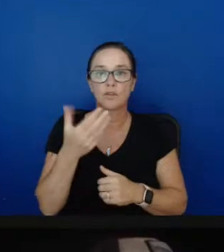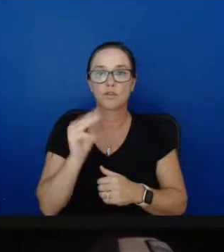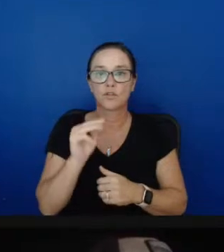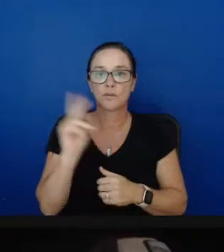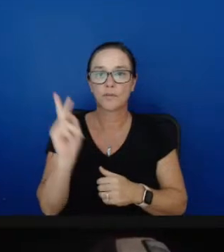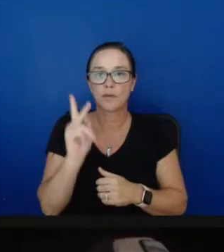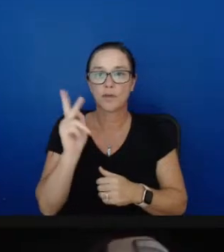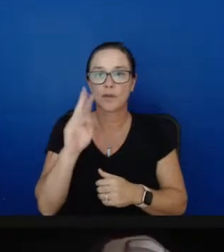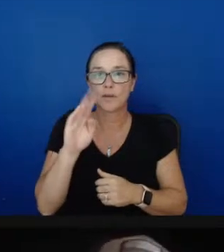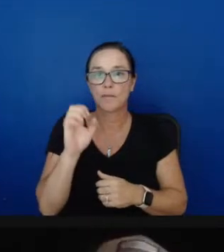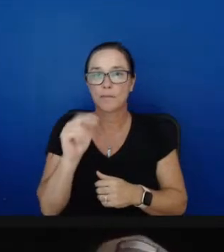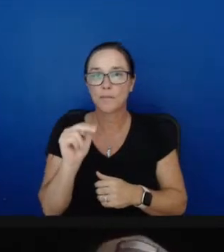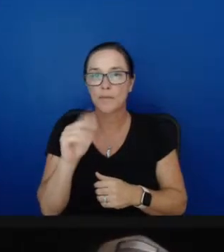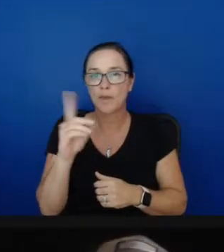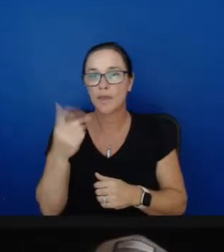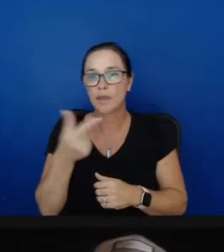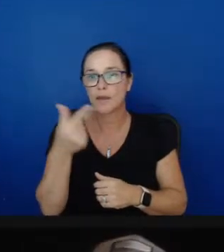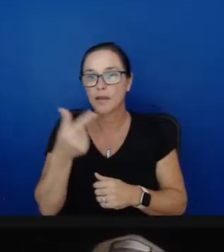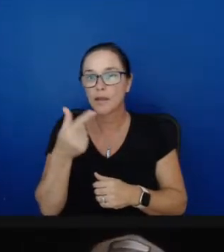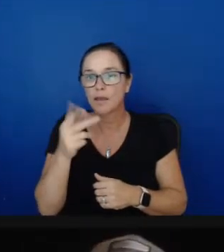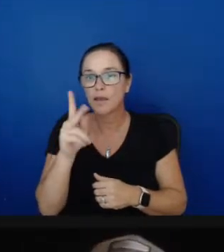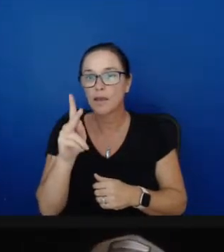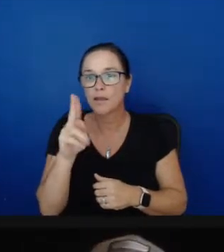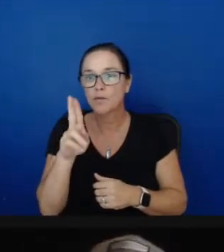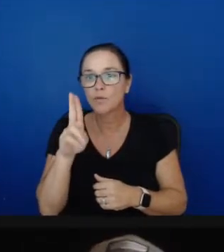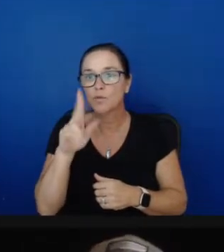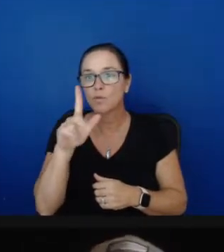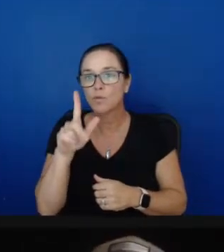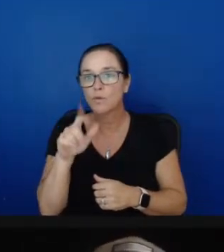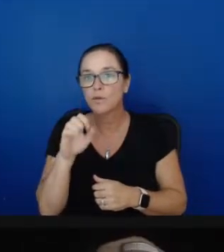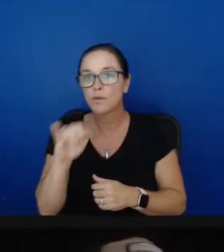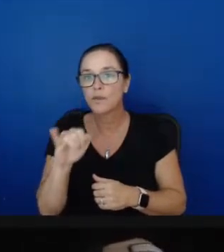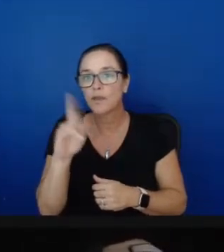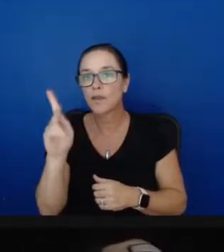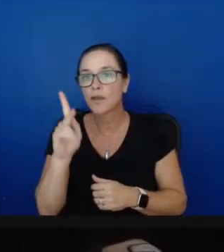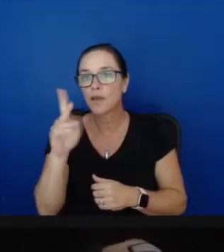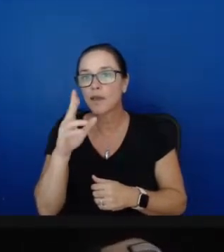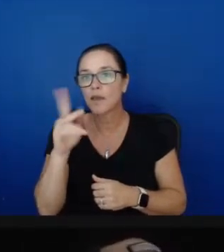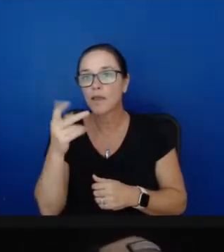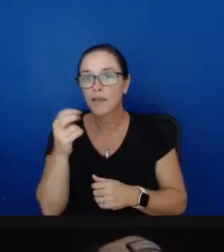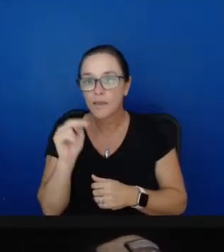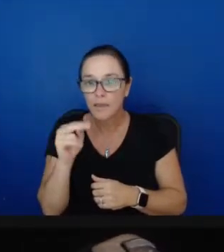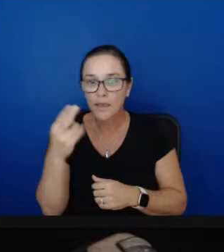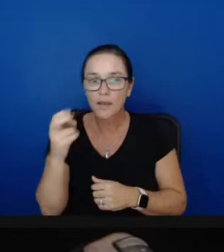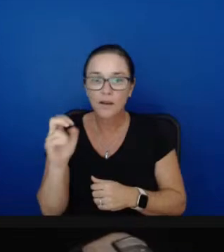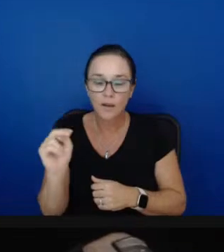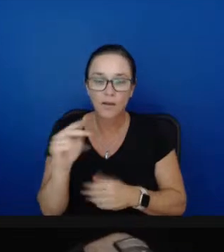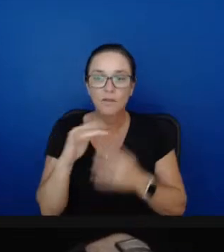Gaddis, Ku'ule Kanahele, Ken Hahn, and Valerie Wasser. That's awesome there.